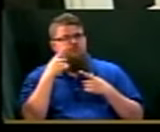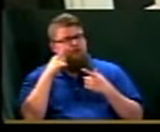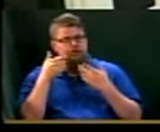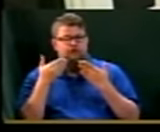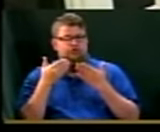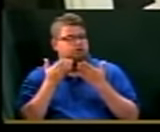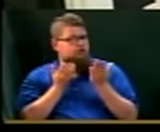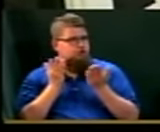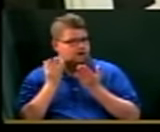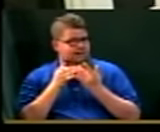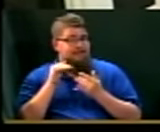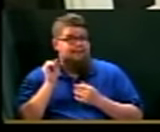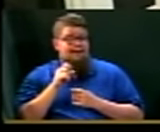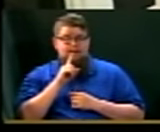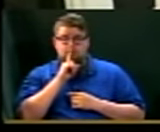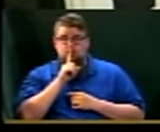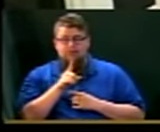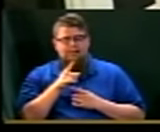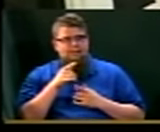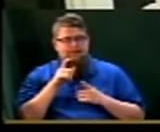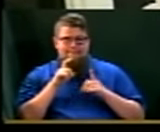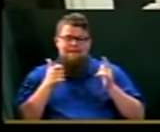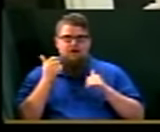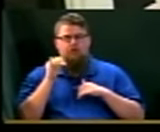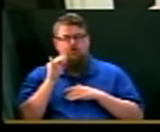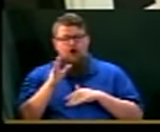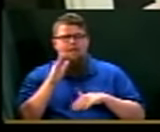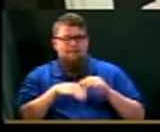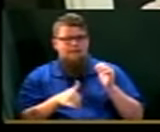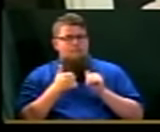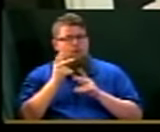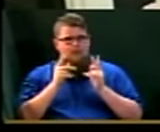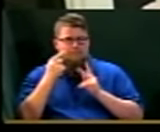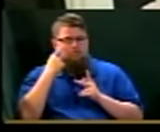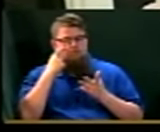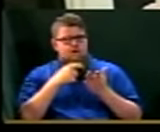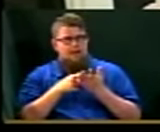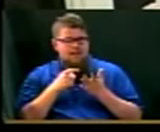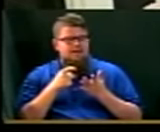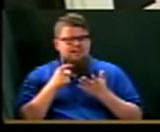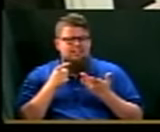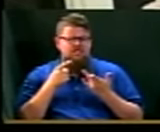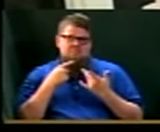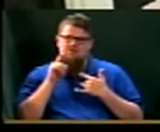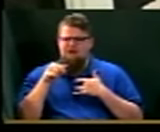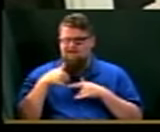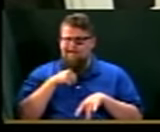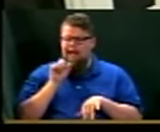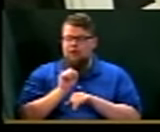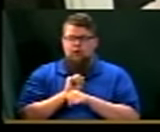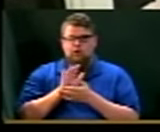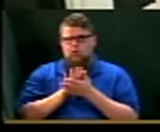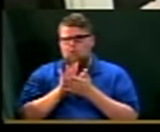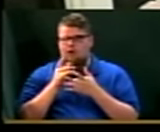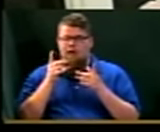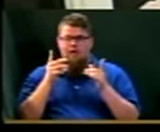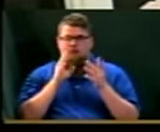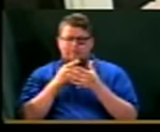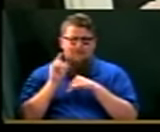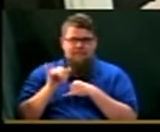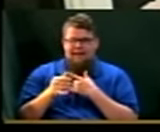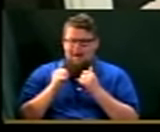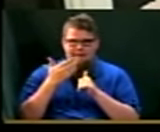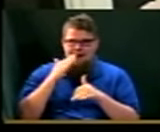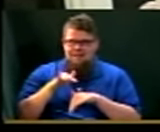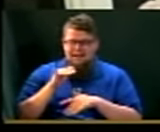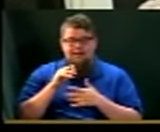It truly is. It's a much bigger job than what people realize. You know, you sort of say, well, you're on the school board. Oh, well, they